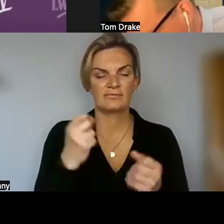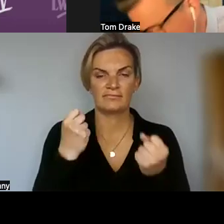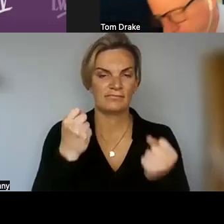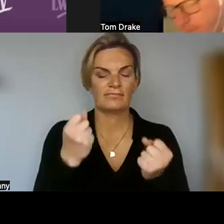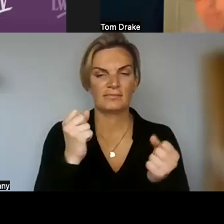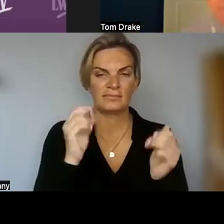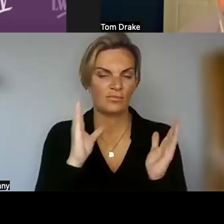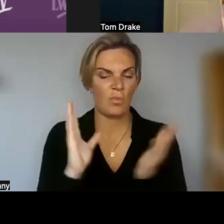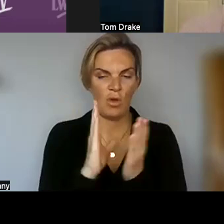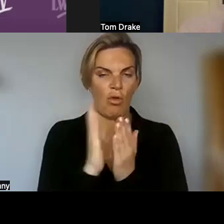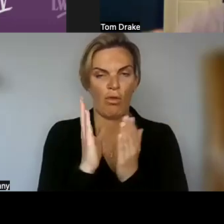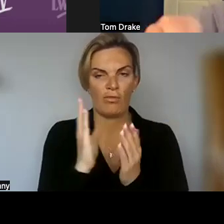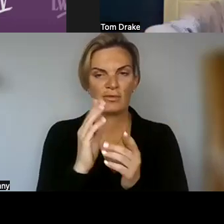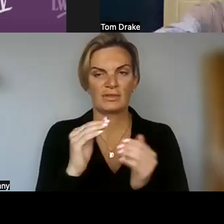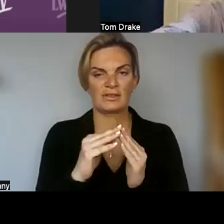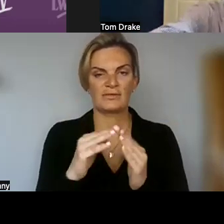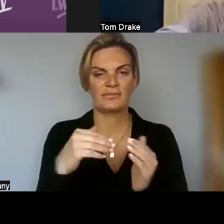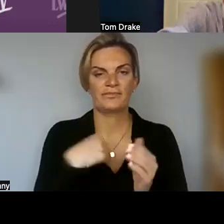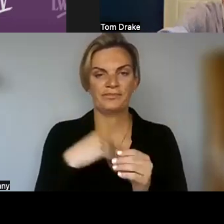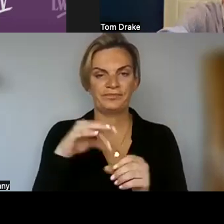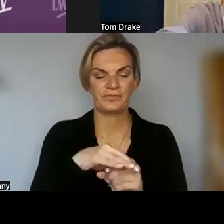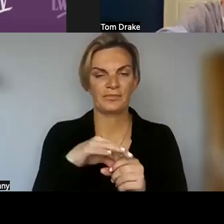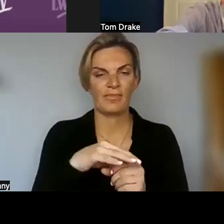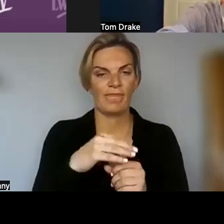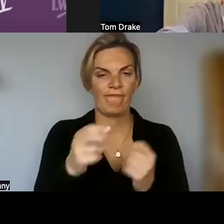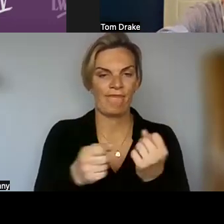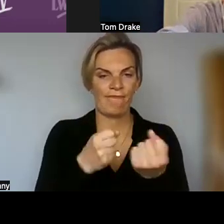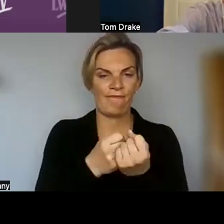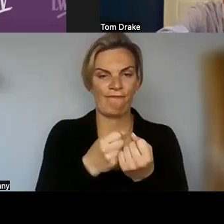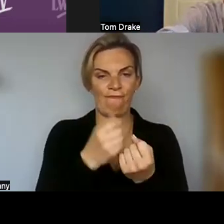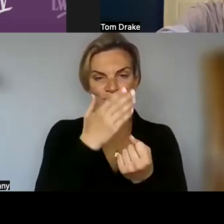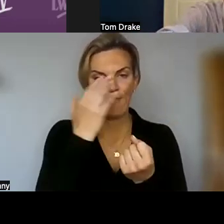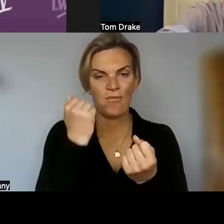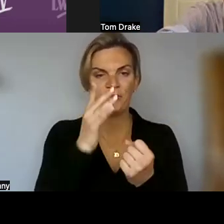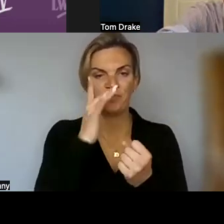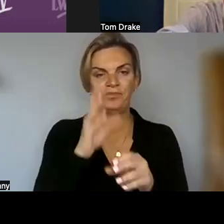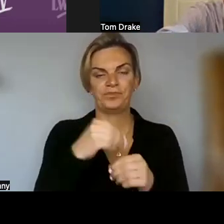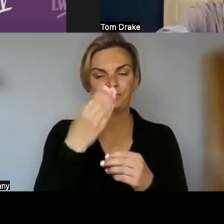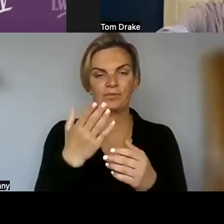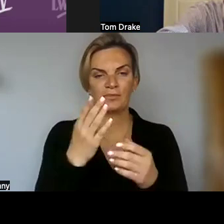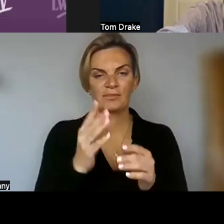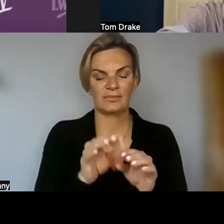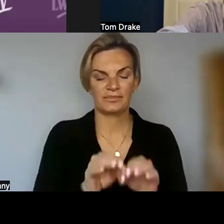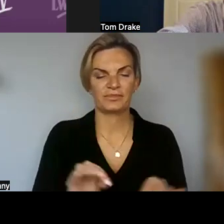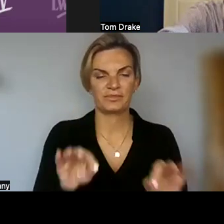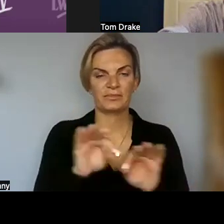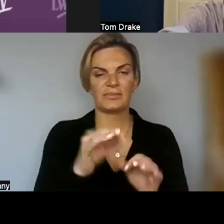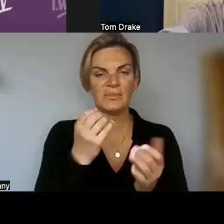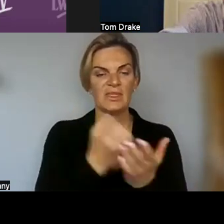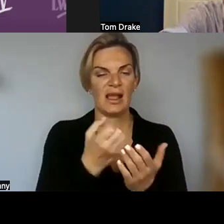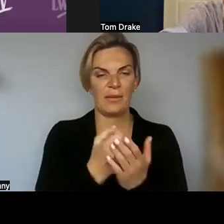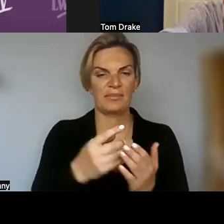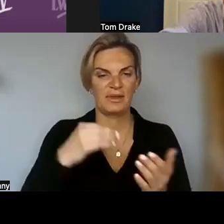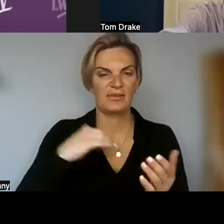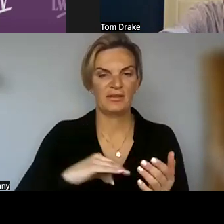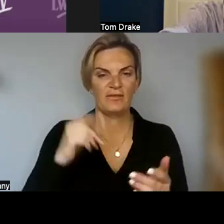not even see it. I voted for it mainly because it's going to provide significant potential economic benefits to the village,